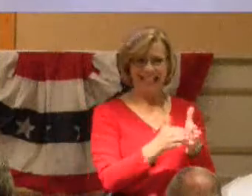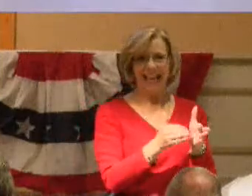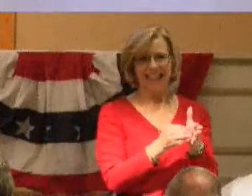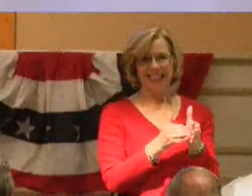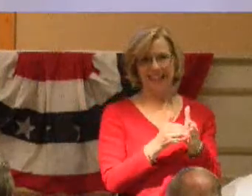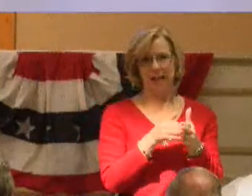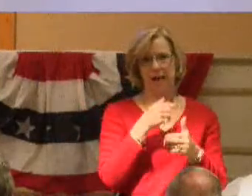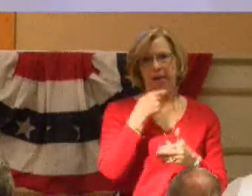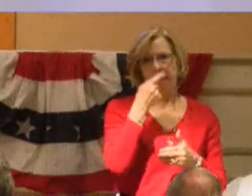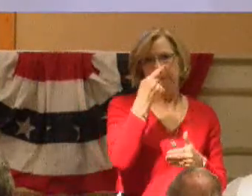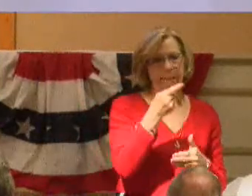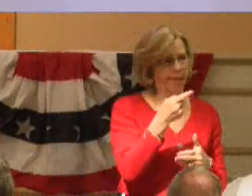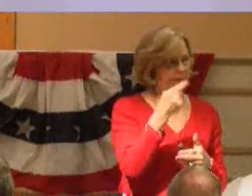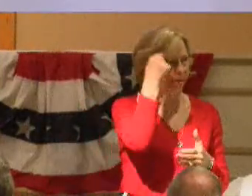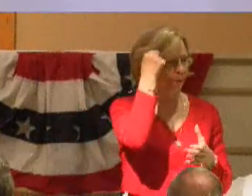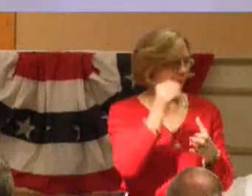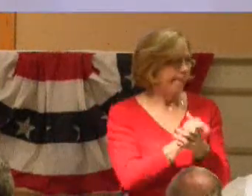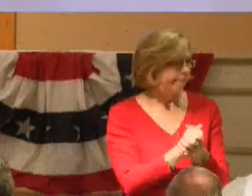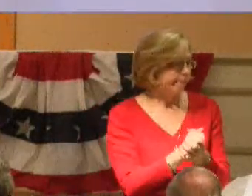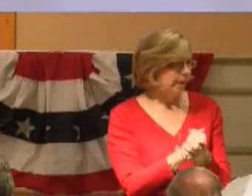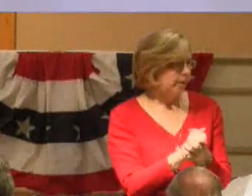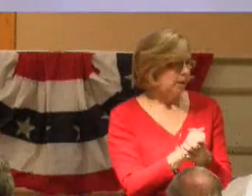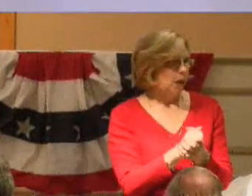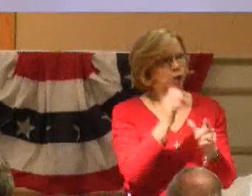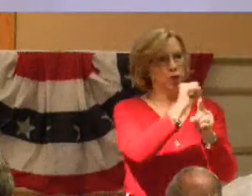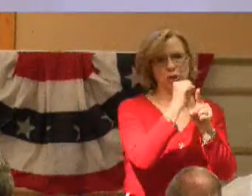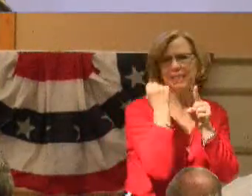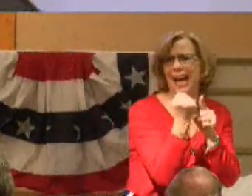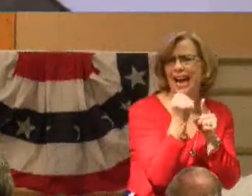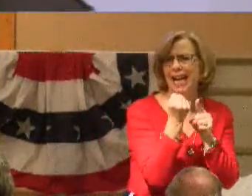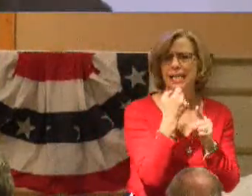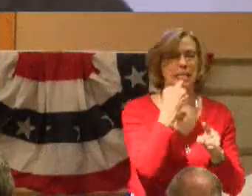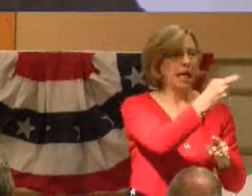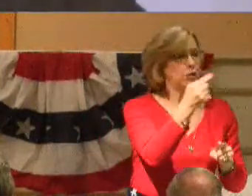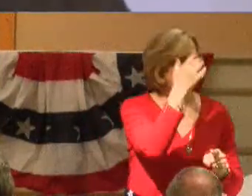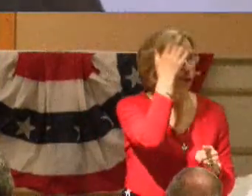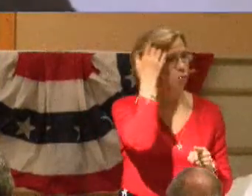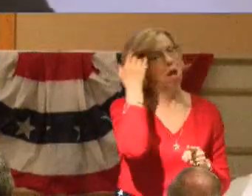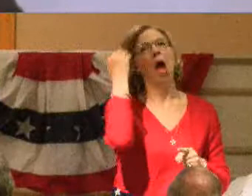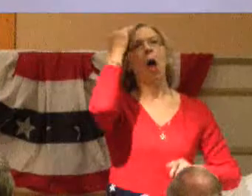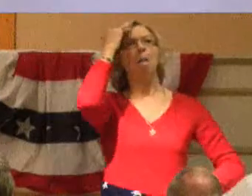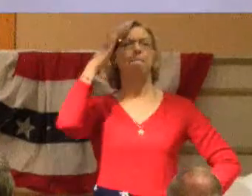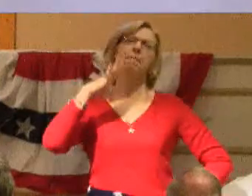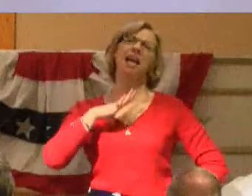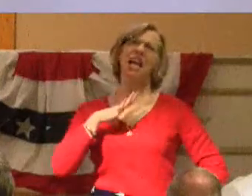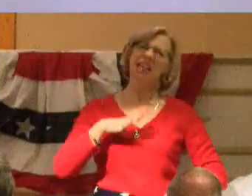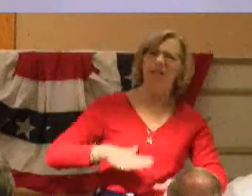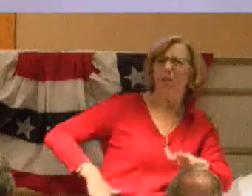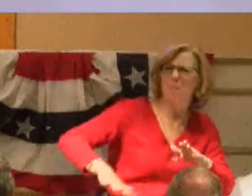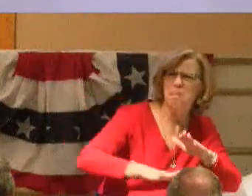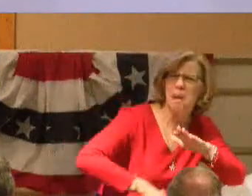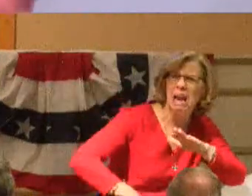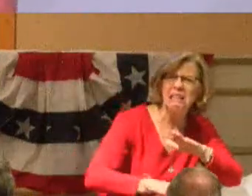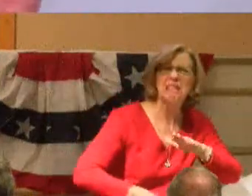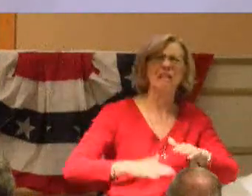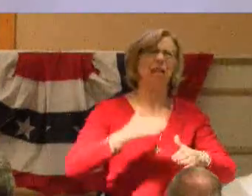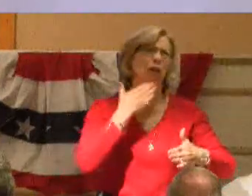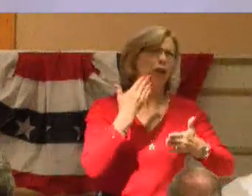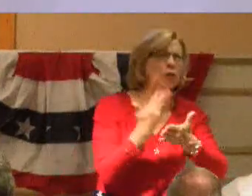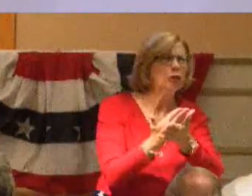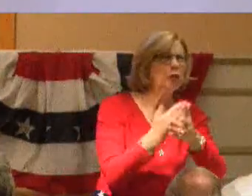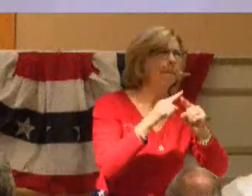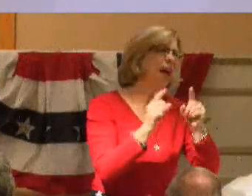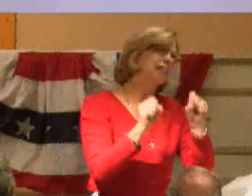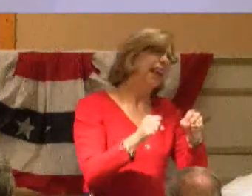that previous statement, society would tell you that man is basically good with the potential to do